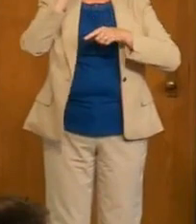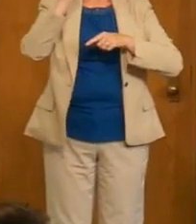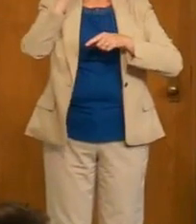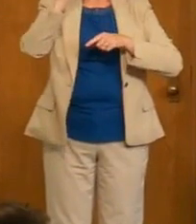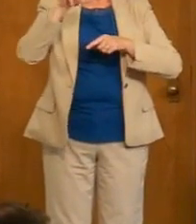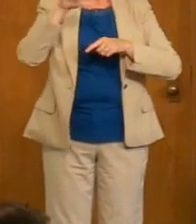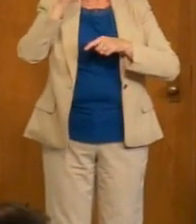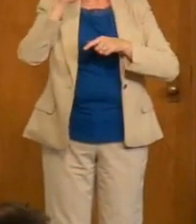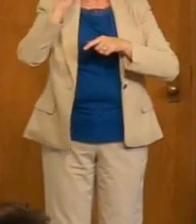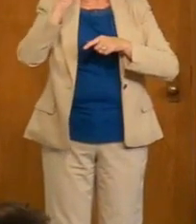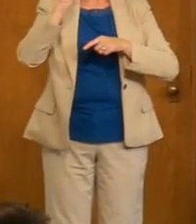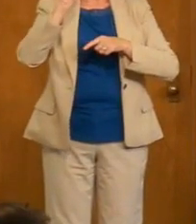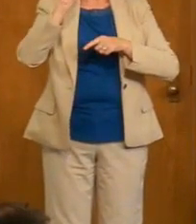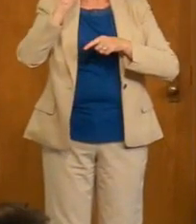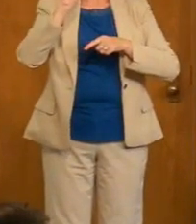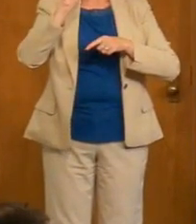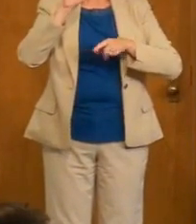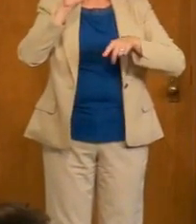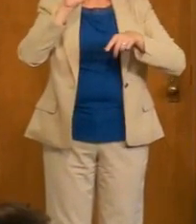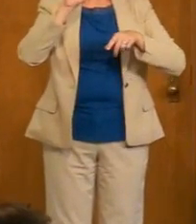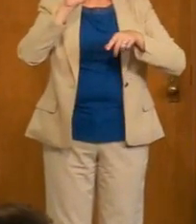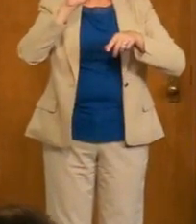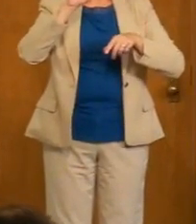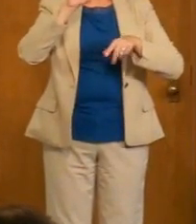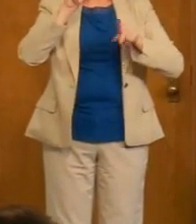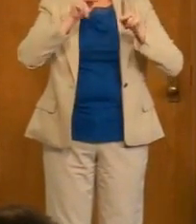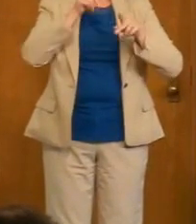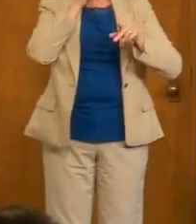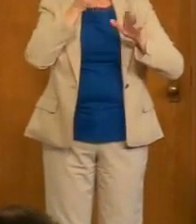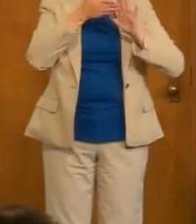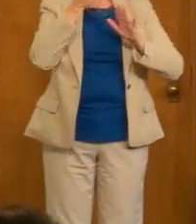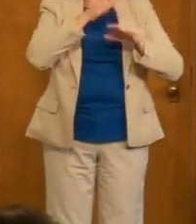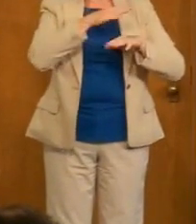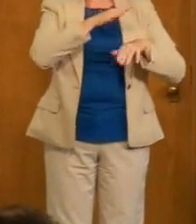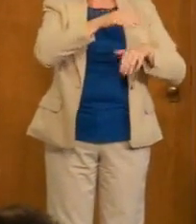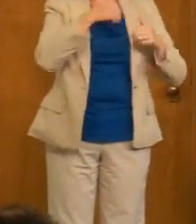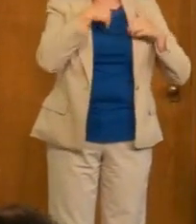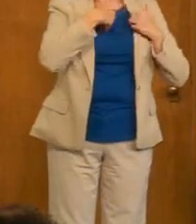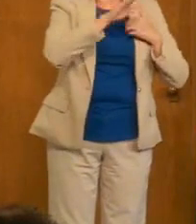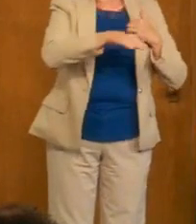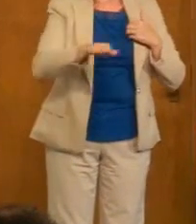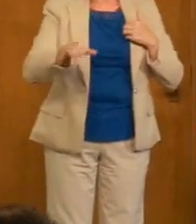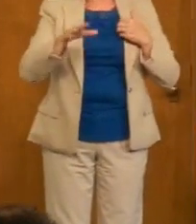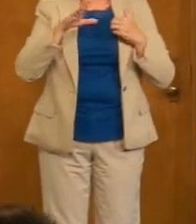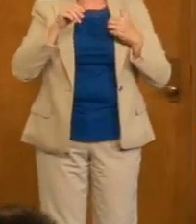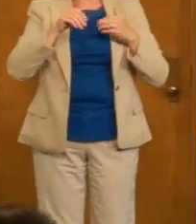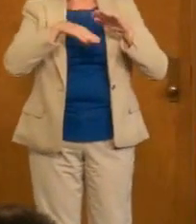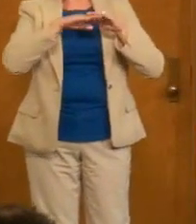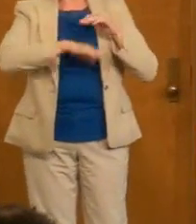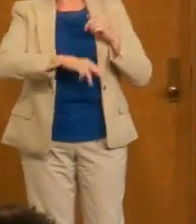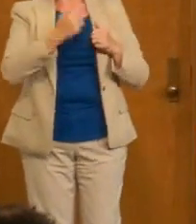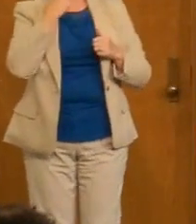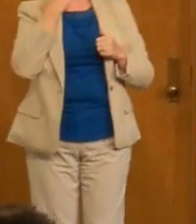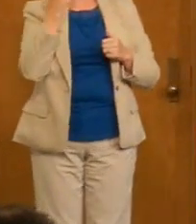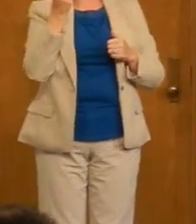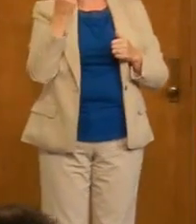why run the risk of facing that? I mean, I think we still have a month and a half before school